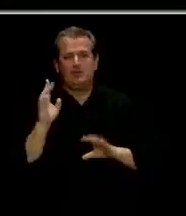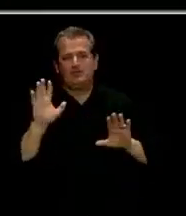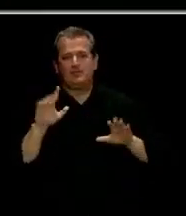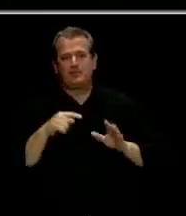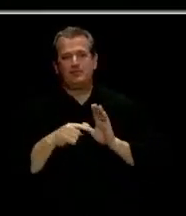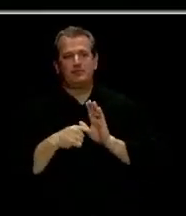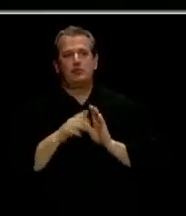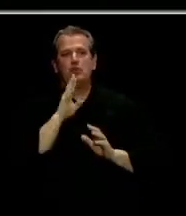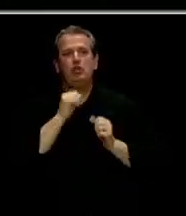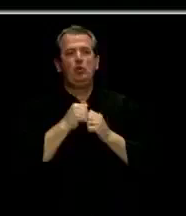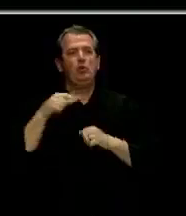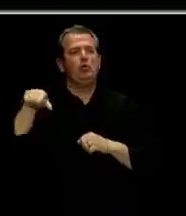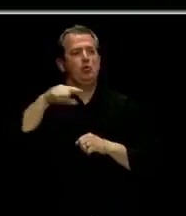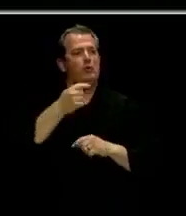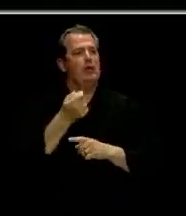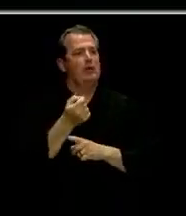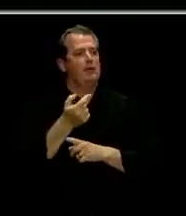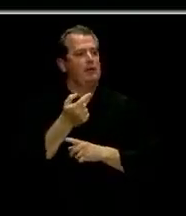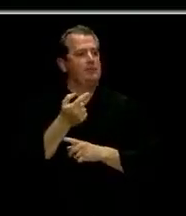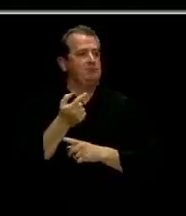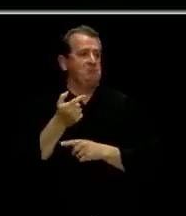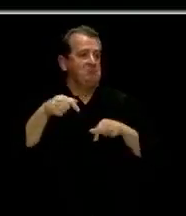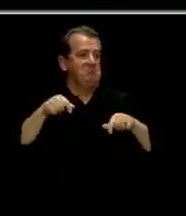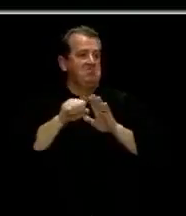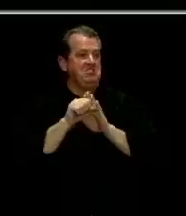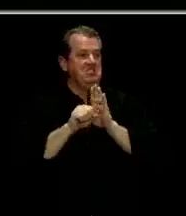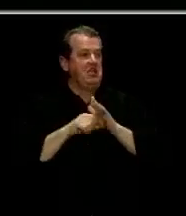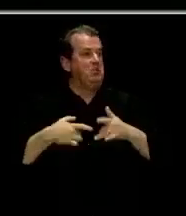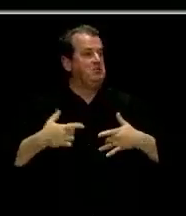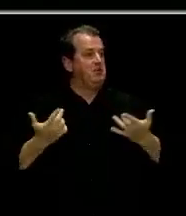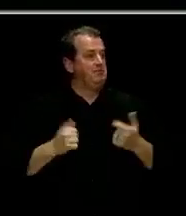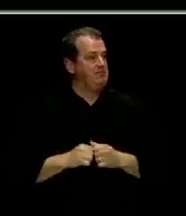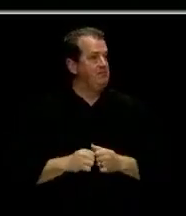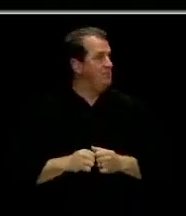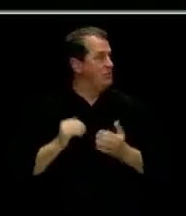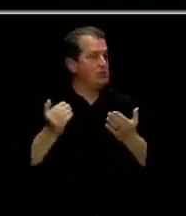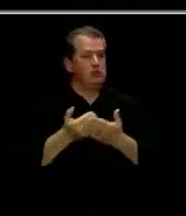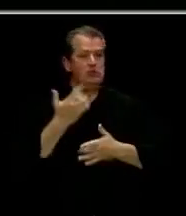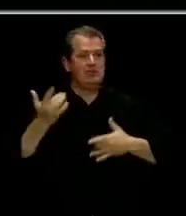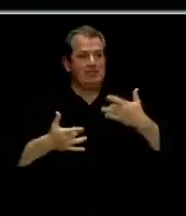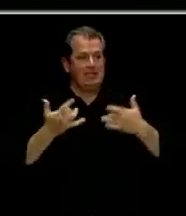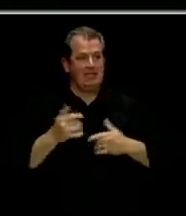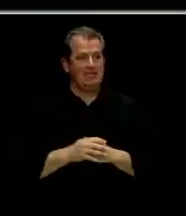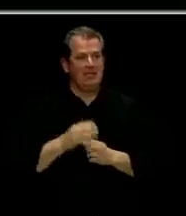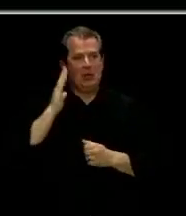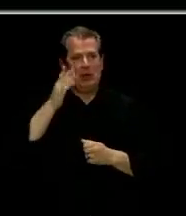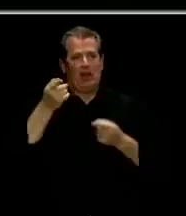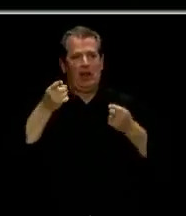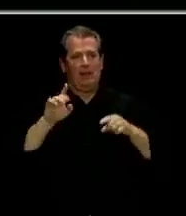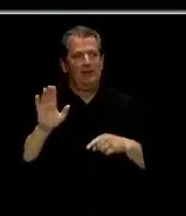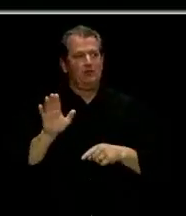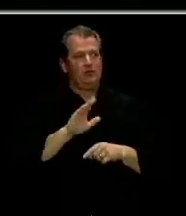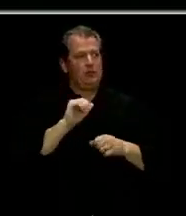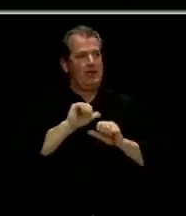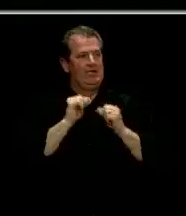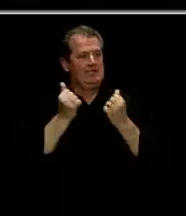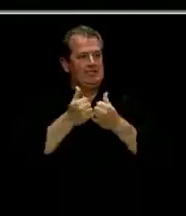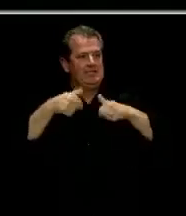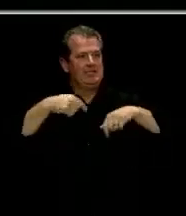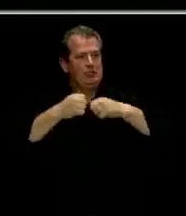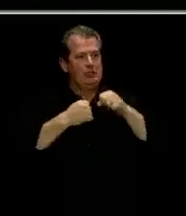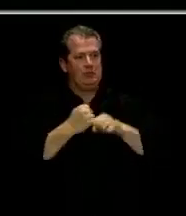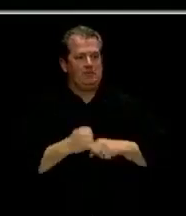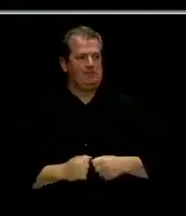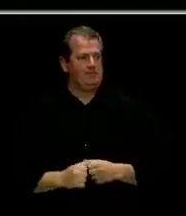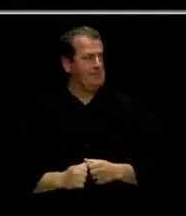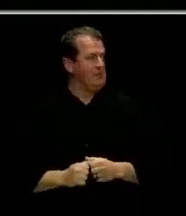they're going to talk with you a little bit about the state of the state and what's new and exciting that's going to be happening in their agency this coming year.